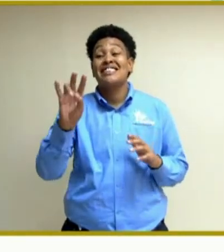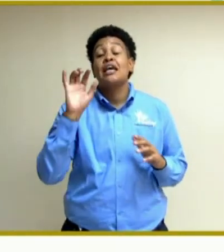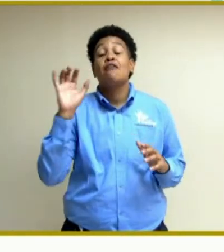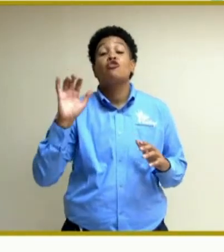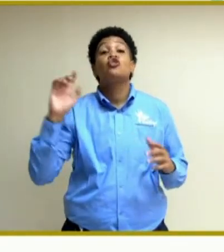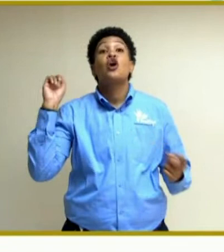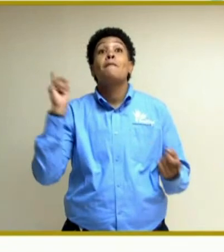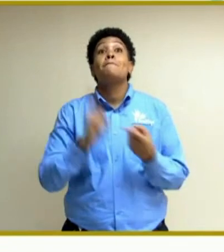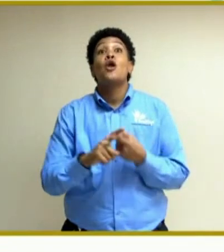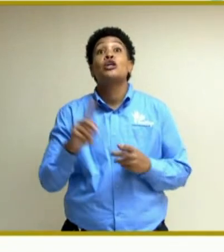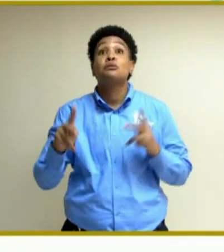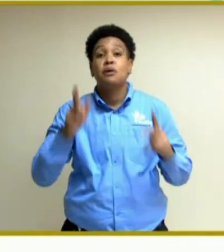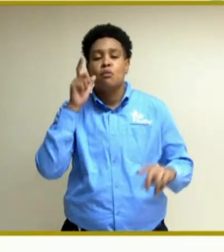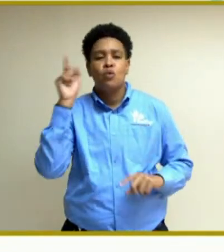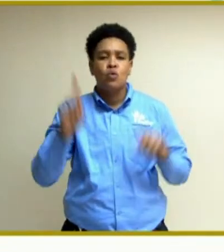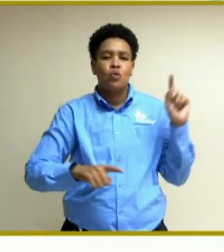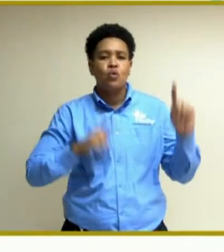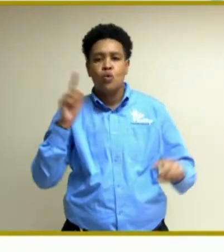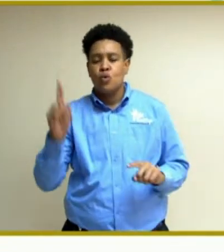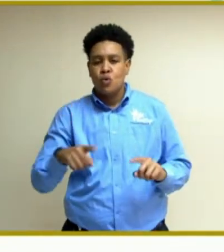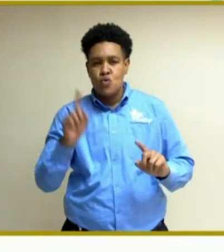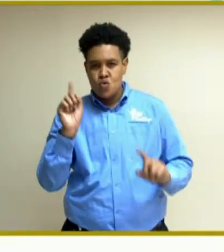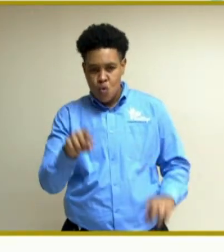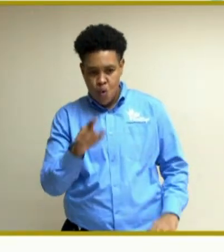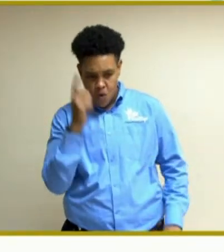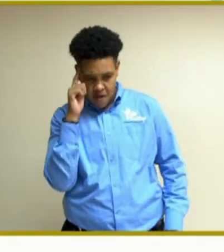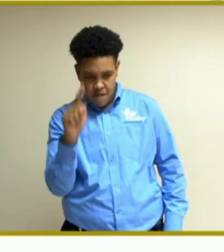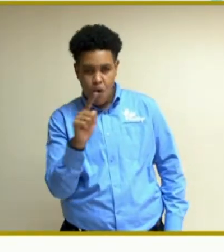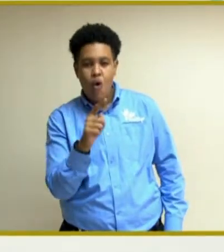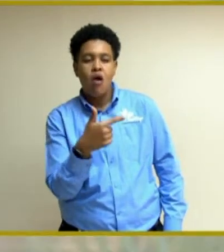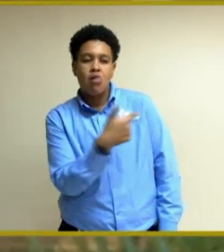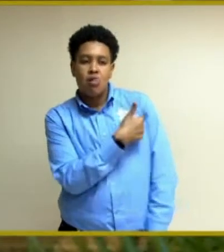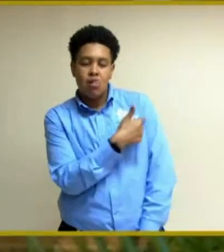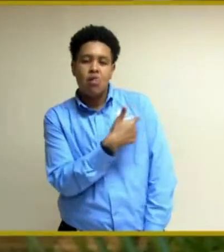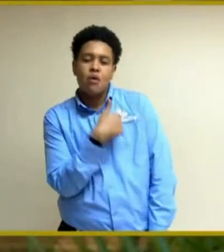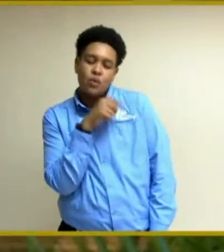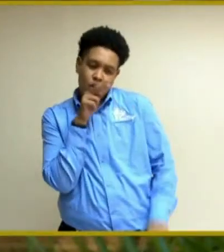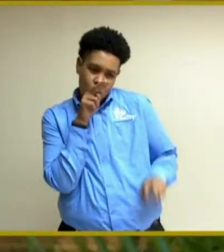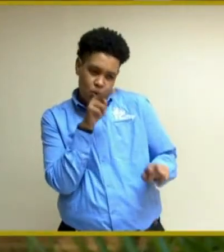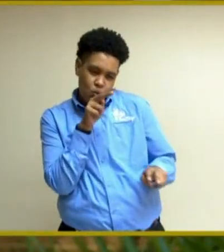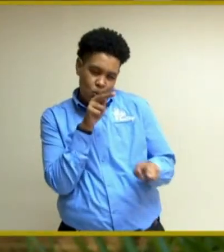2,700 plus patients, we looked carefully and